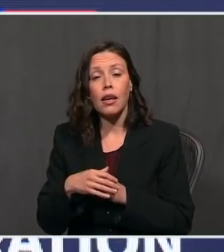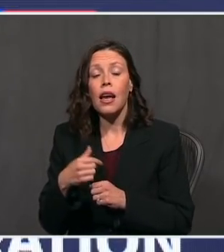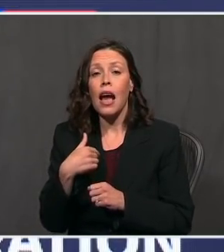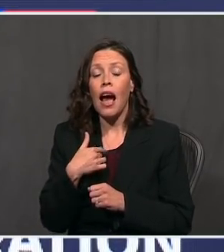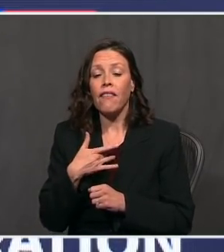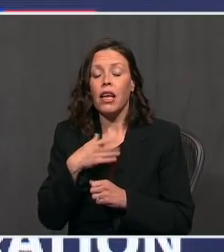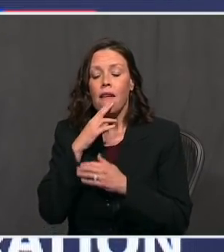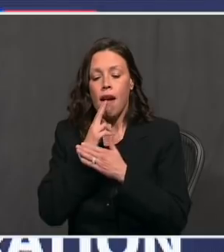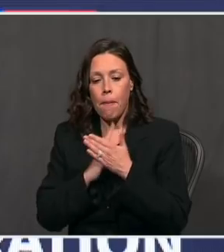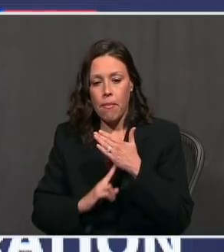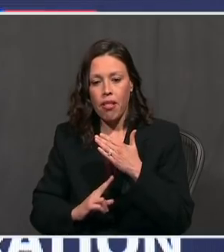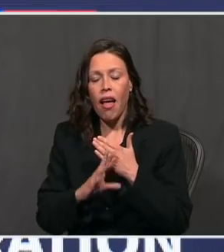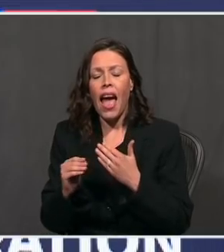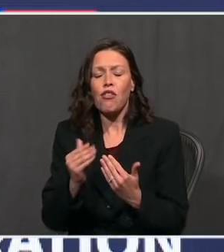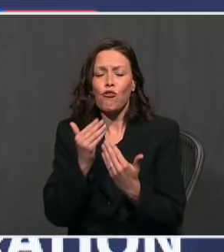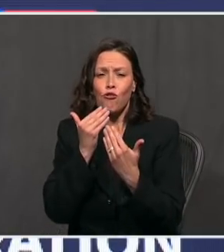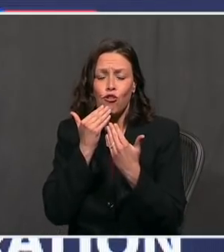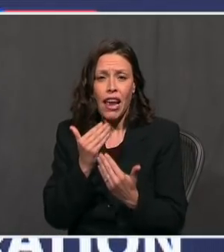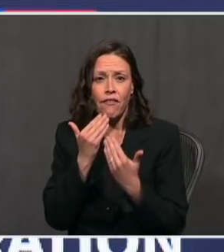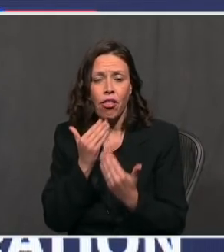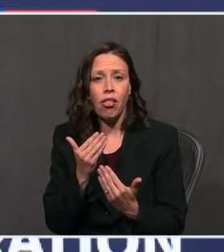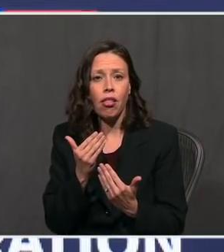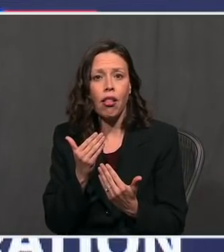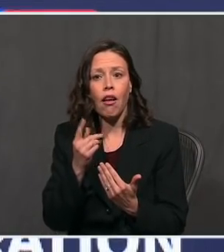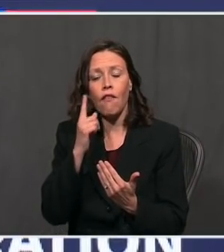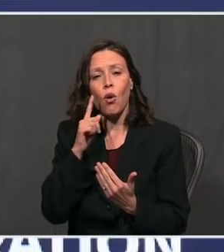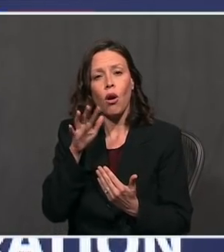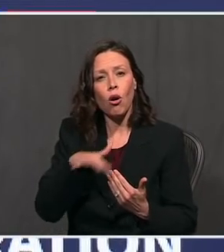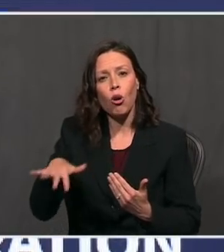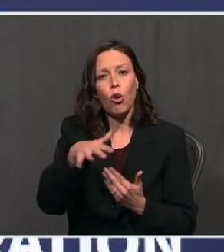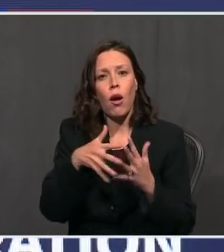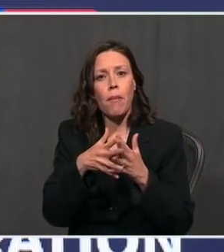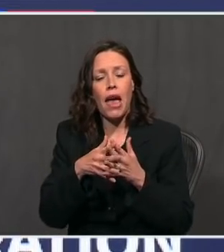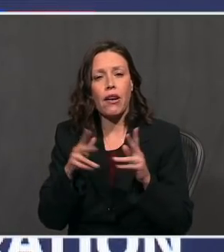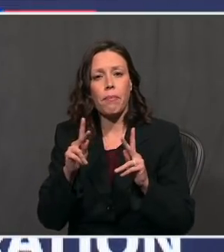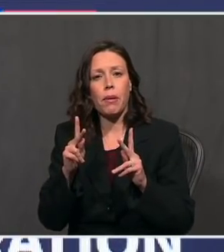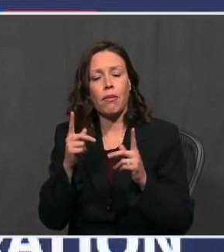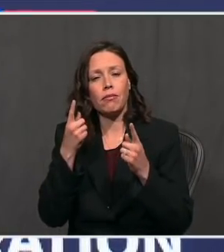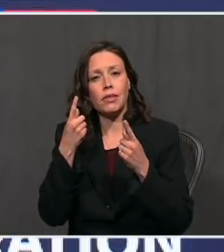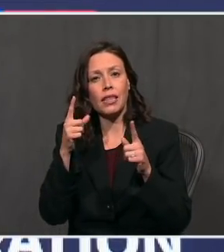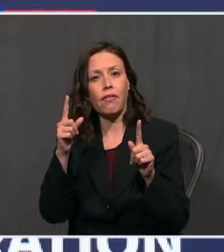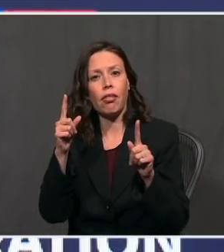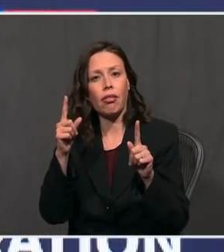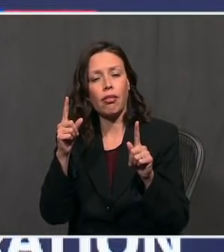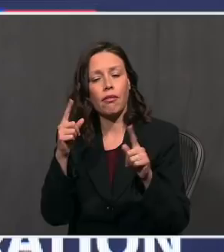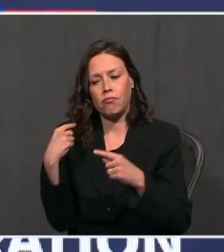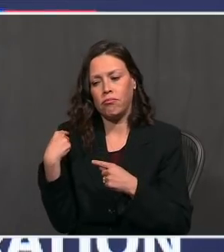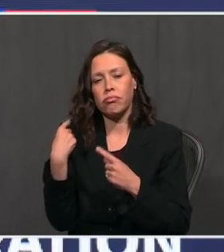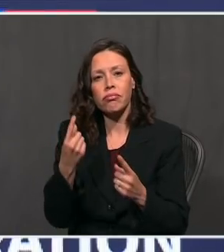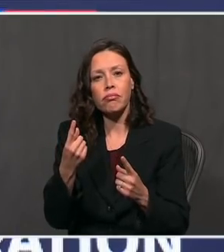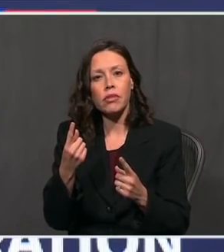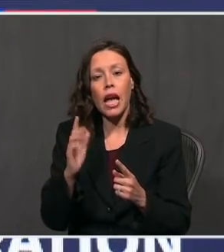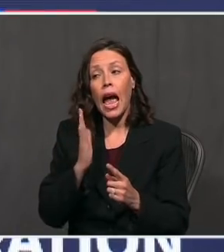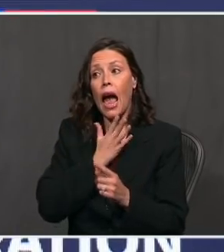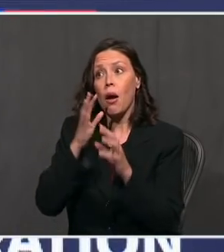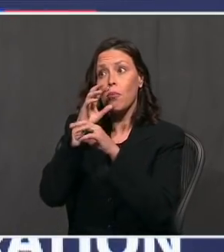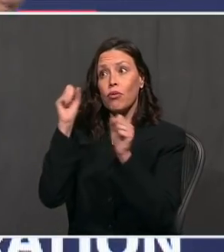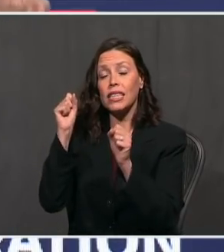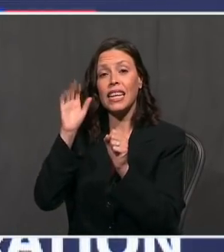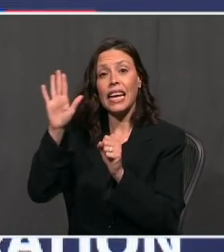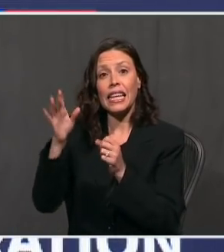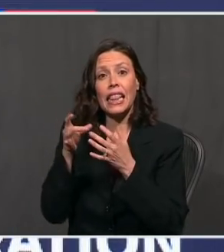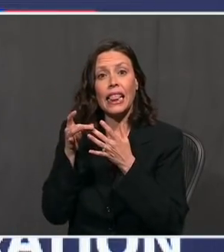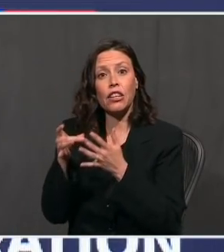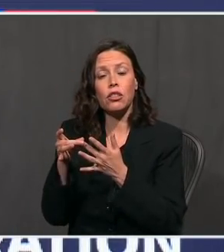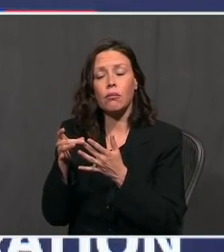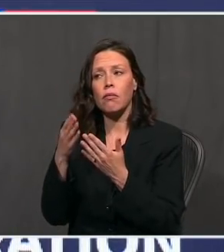I'm humbled and I'm very grateful for what the American people have accomplished. I'm grateful for the leadership of our president, the tireless efforts of